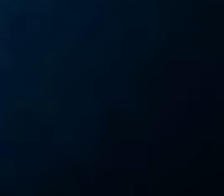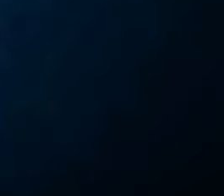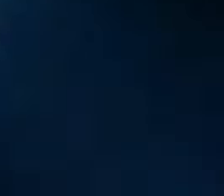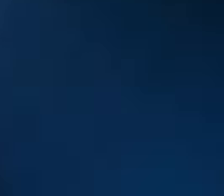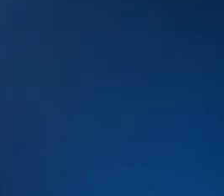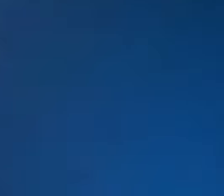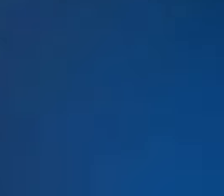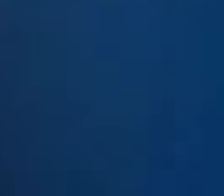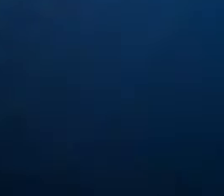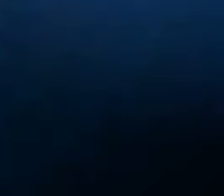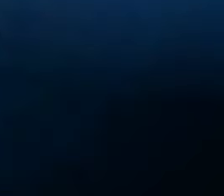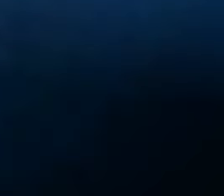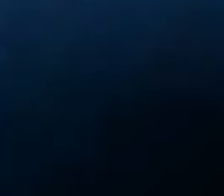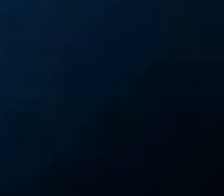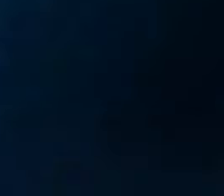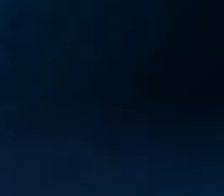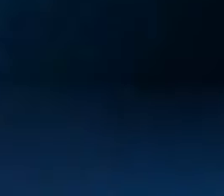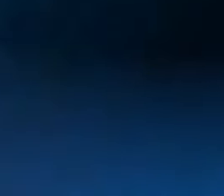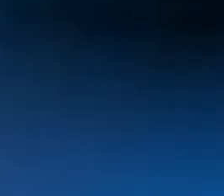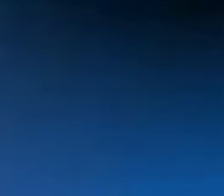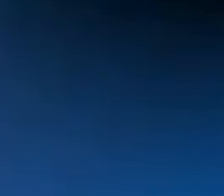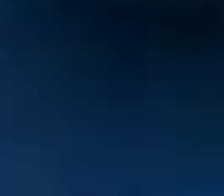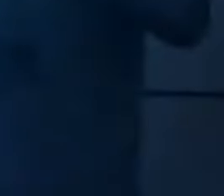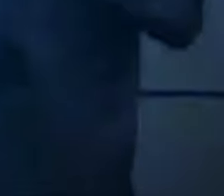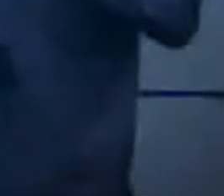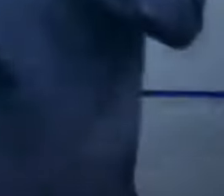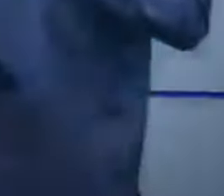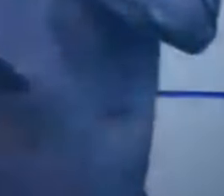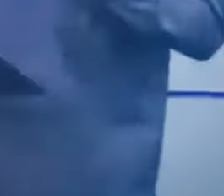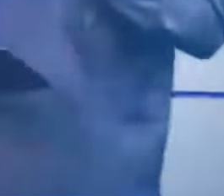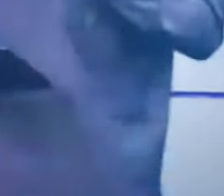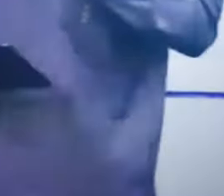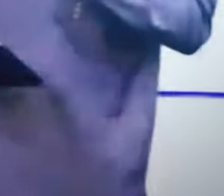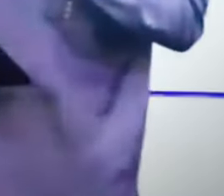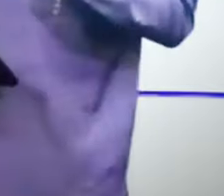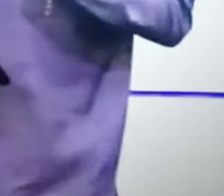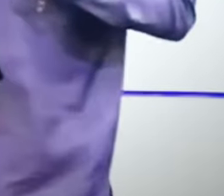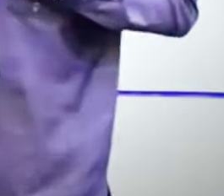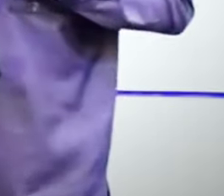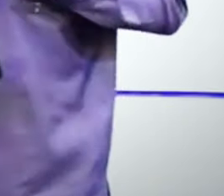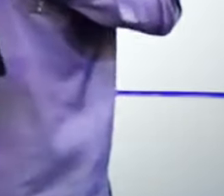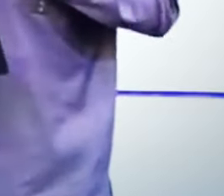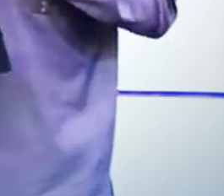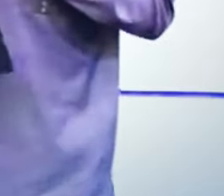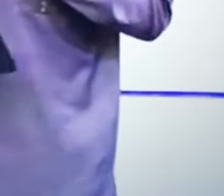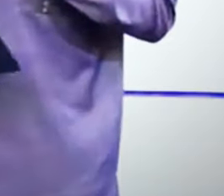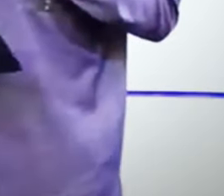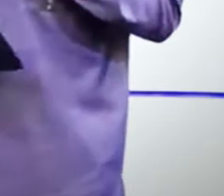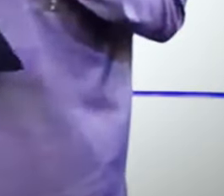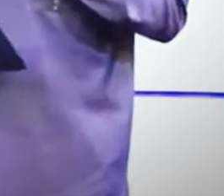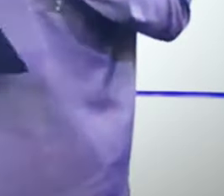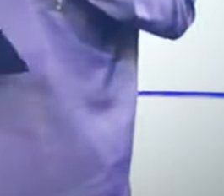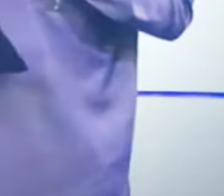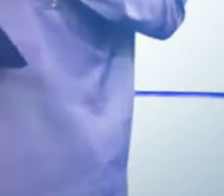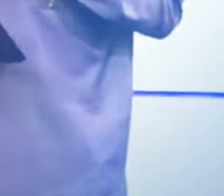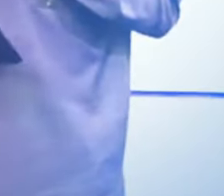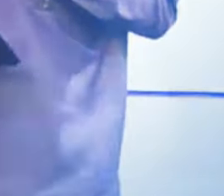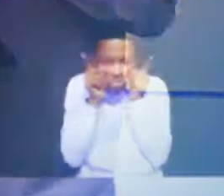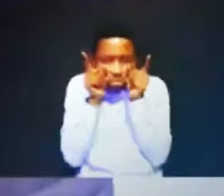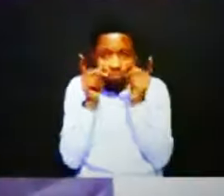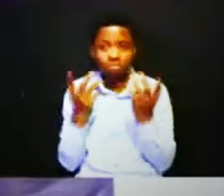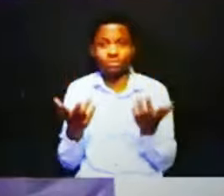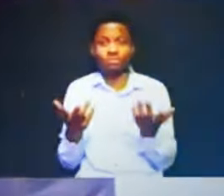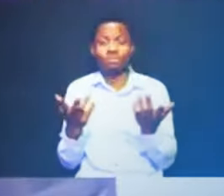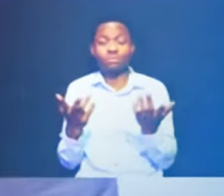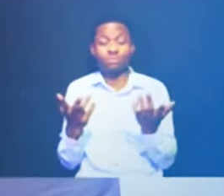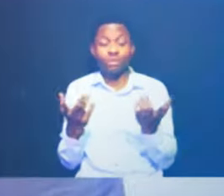grieved. So what happened? See, anytime that you confine in a person, know that you